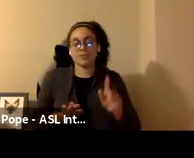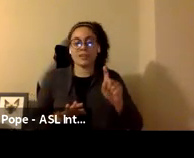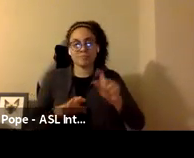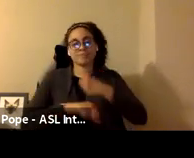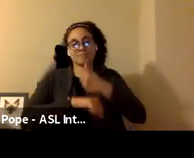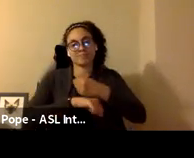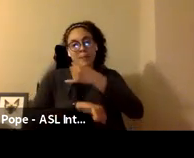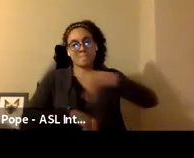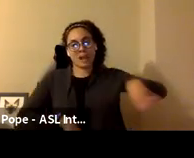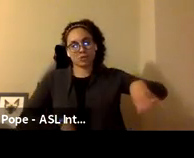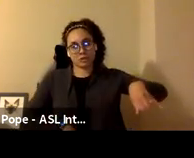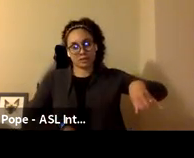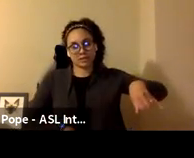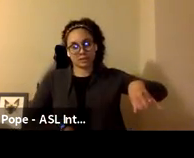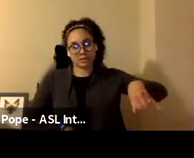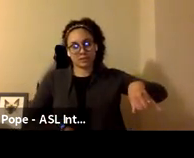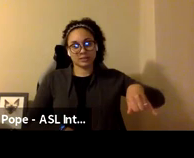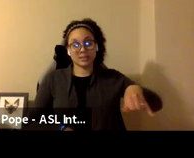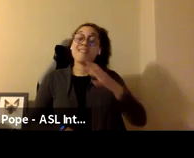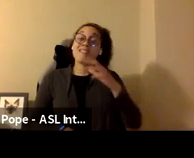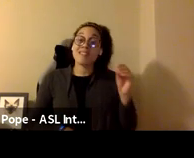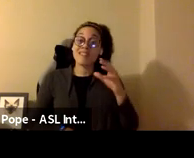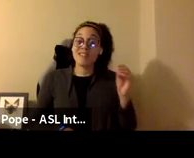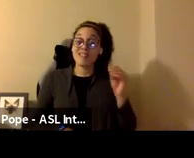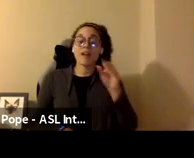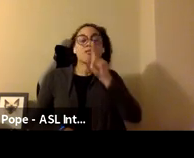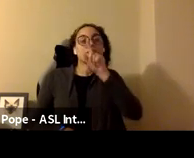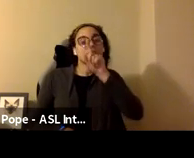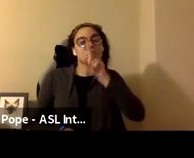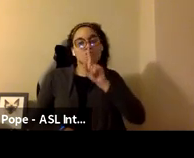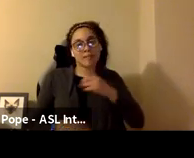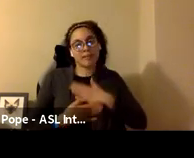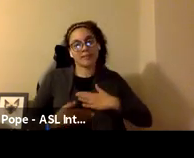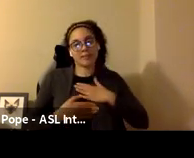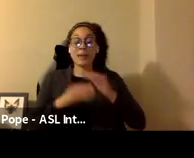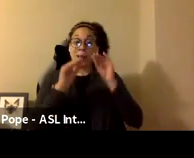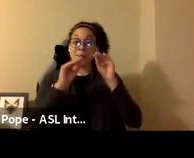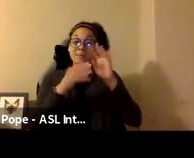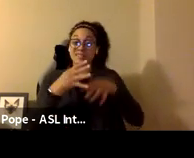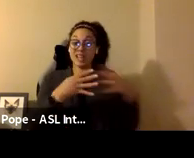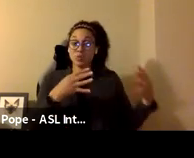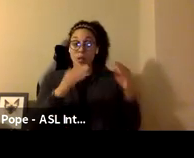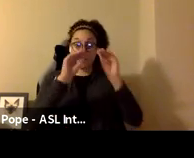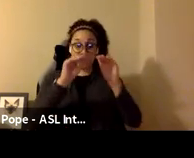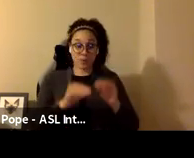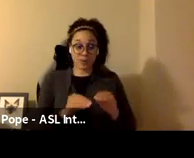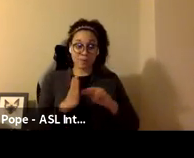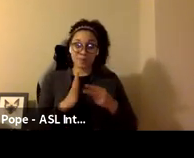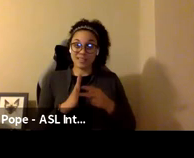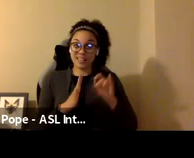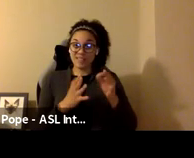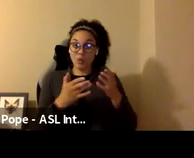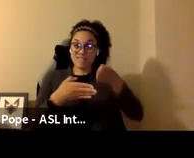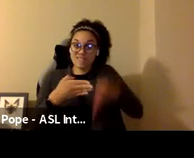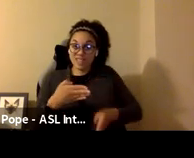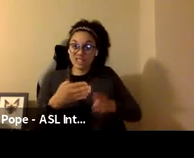boundaries. I'm also a big fan of putting them into the schedule. So if they have a task they're trying to achieve, what